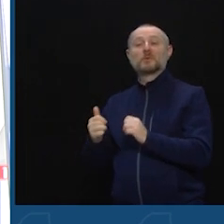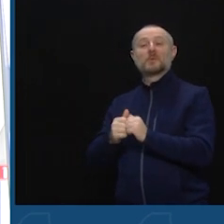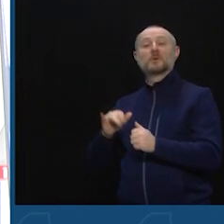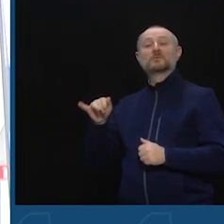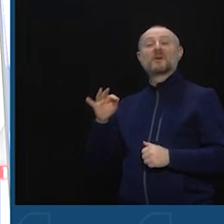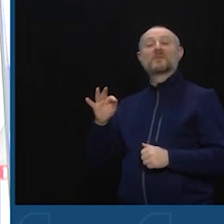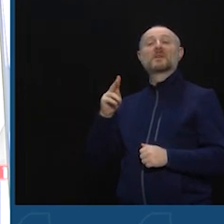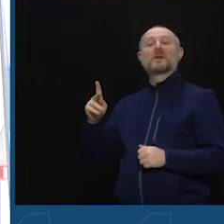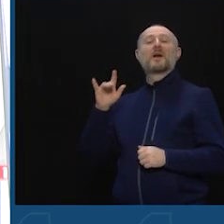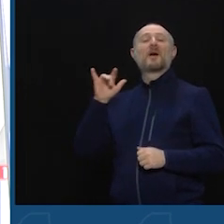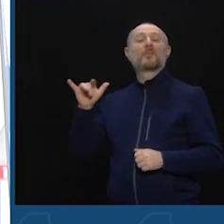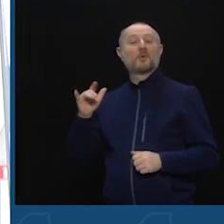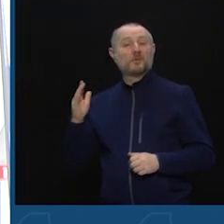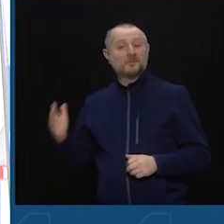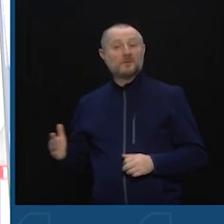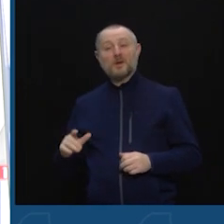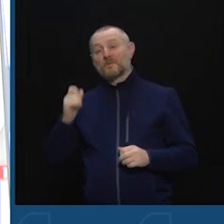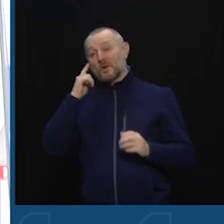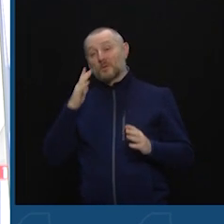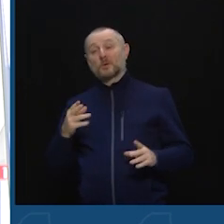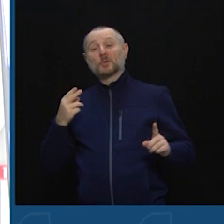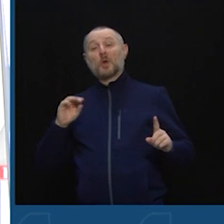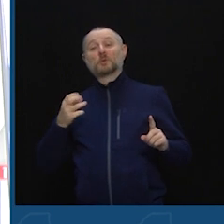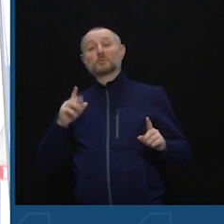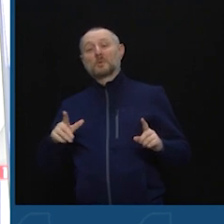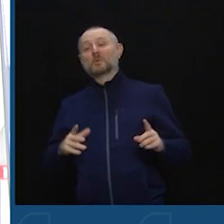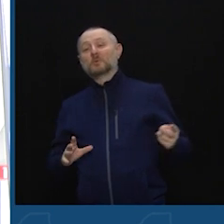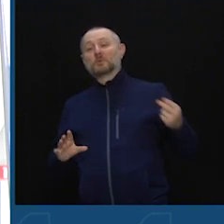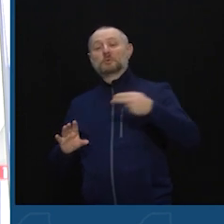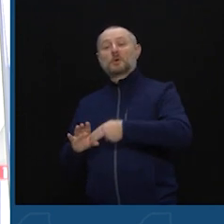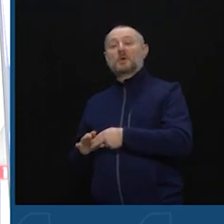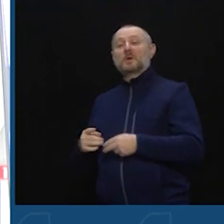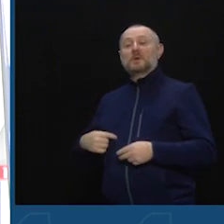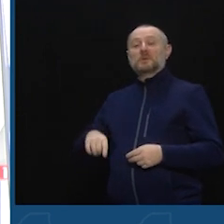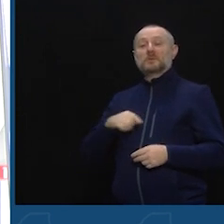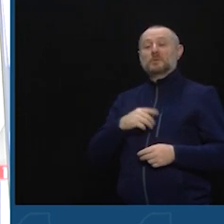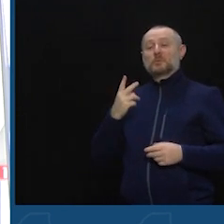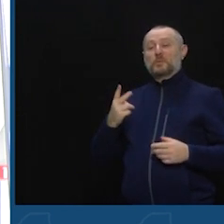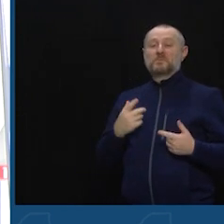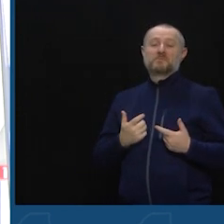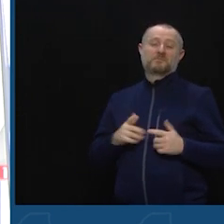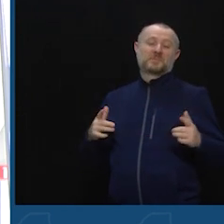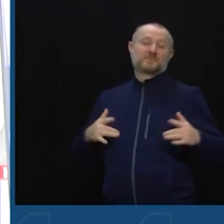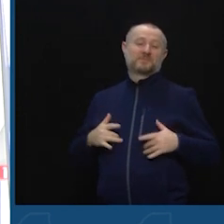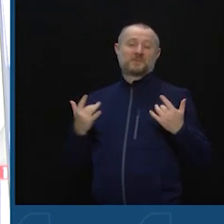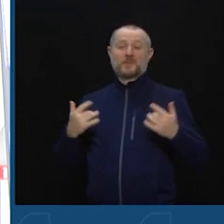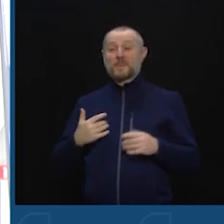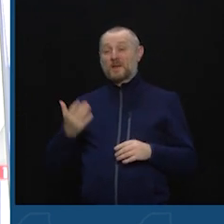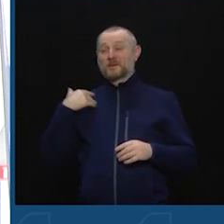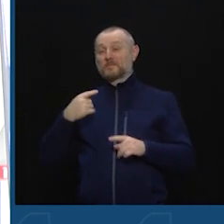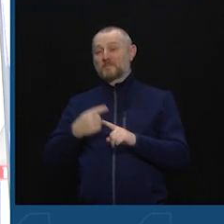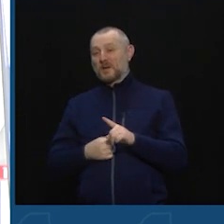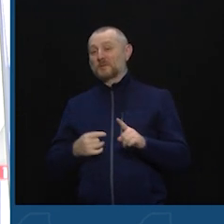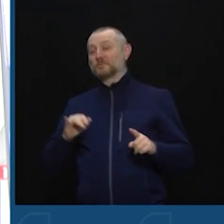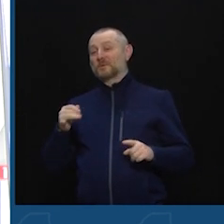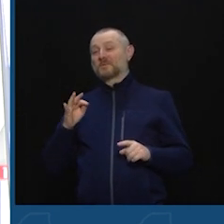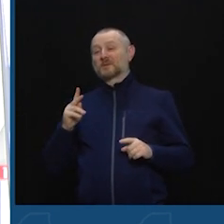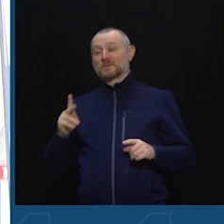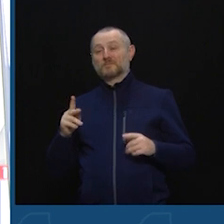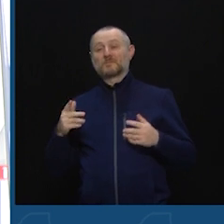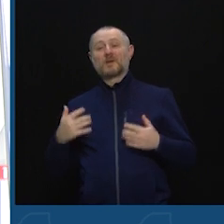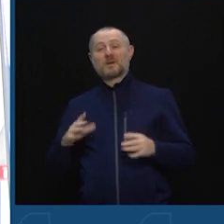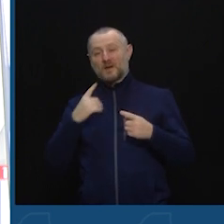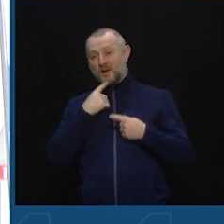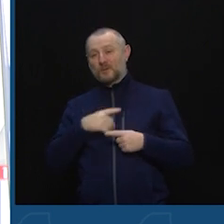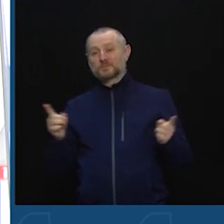Airport. Governor Hochul joined us for two major events just last month at JFK. She announced the Port Authority's